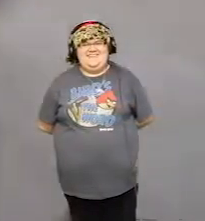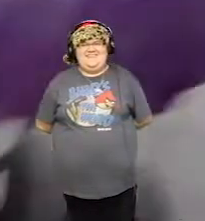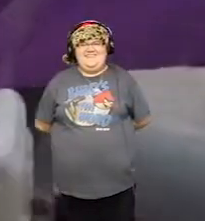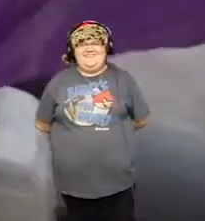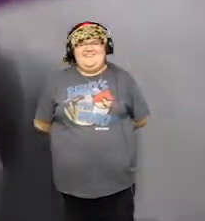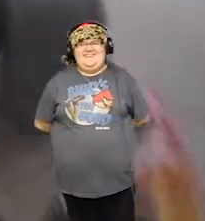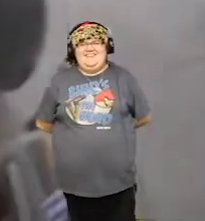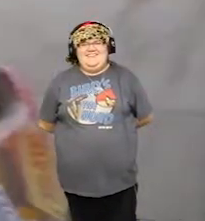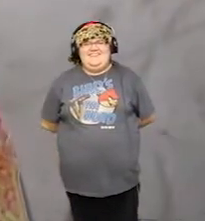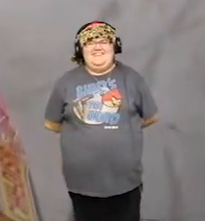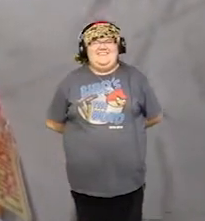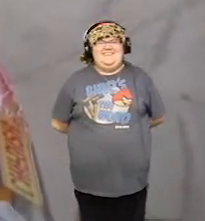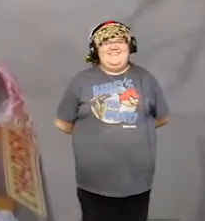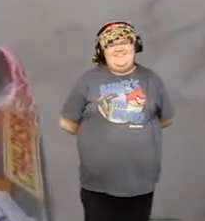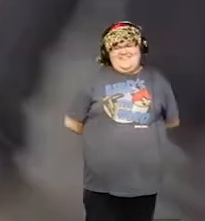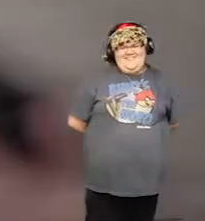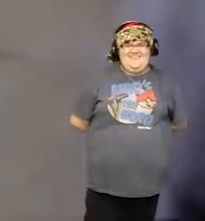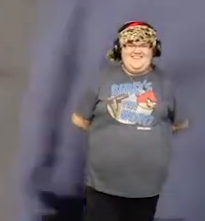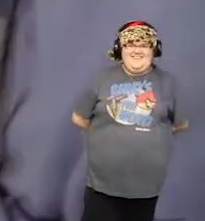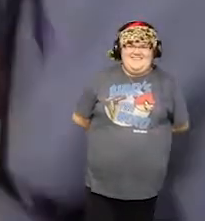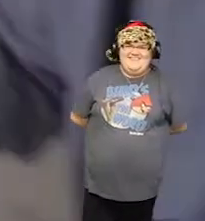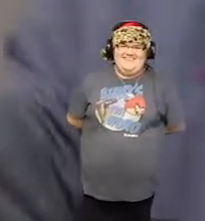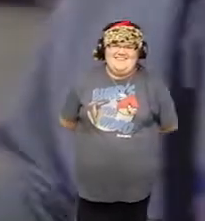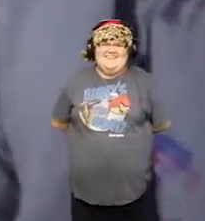Eight seconds. What the fuck? How? Oh my God.